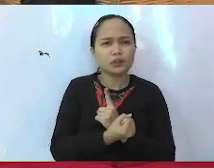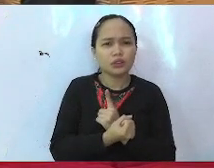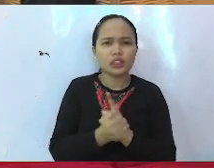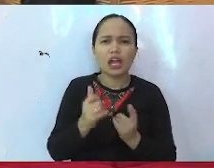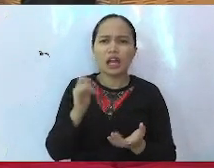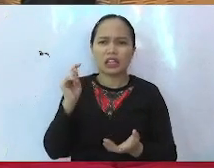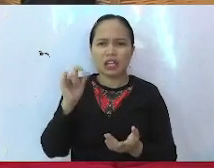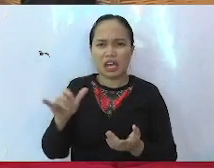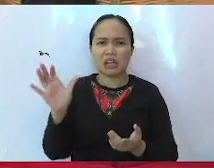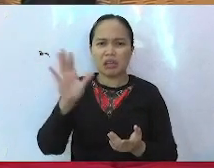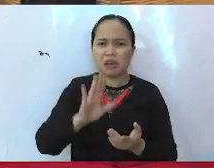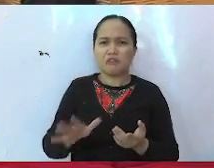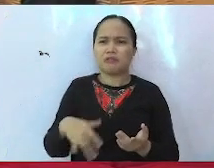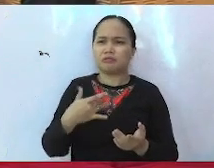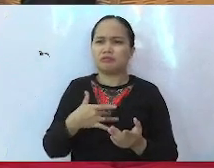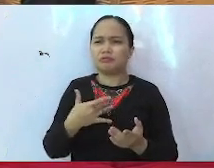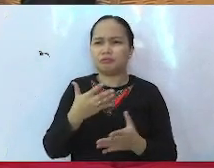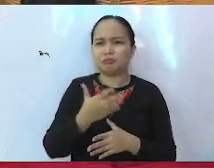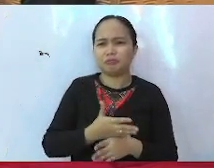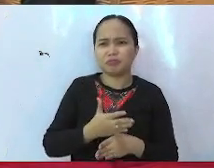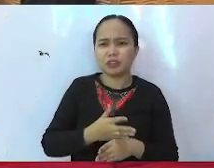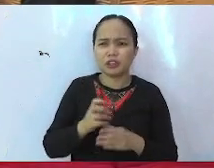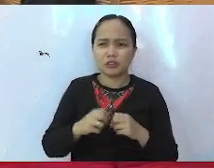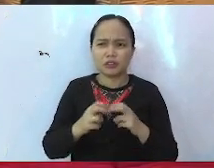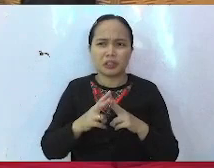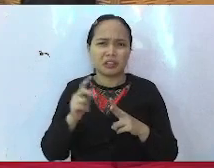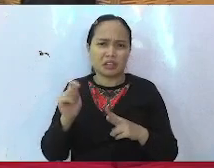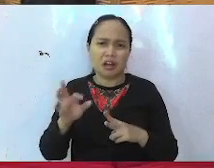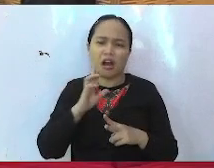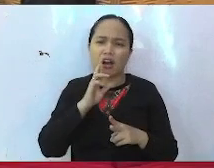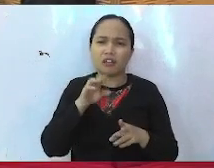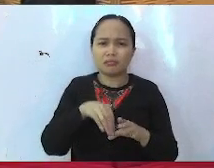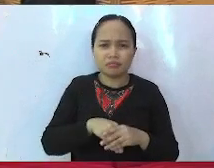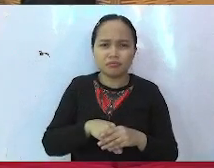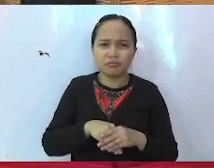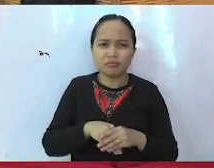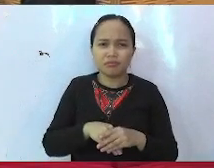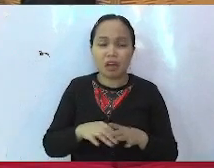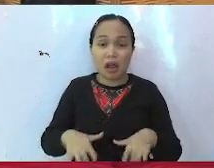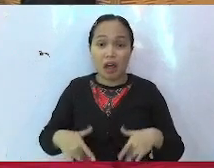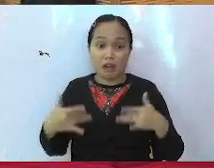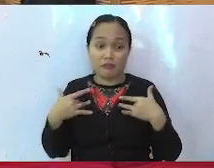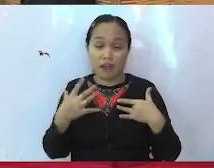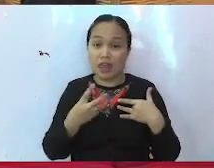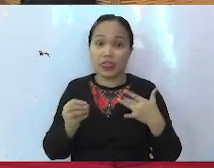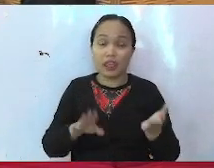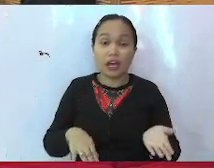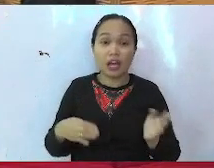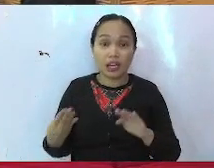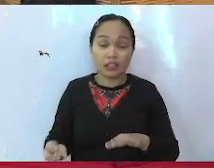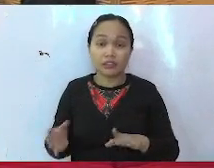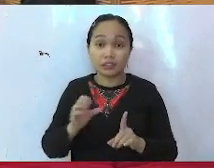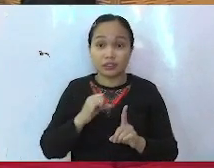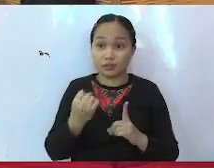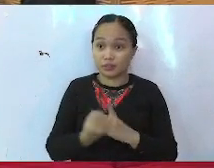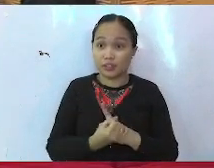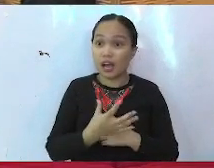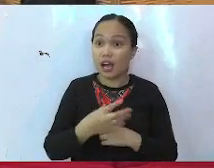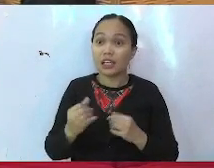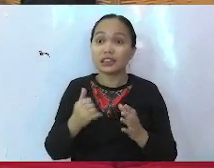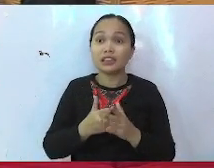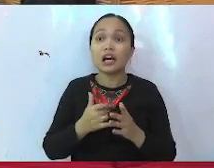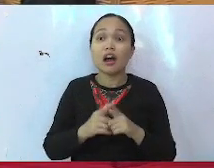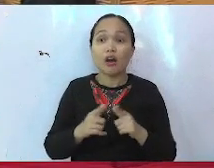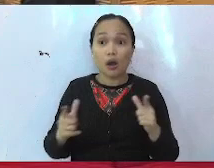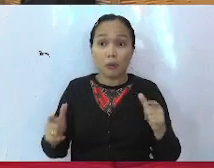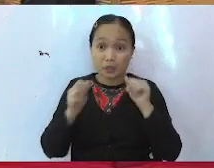they were never sidetracked even though they are in the situation of life and death. Yes. And it's a great blessing for you young people na